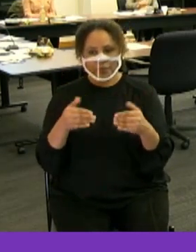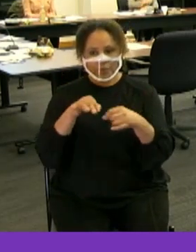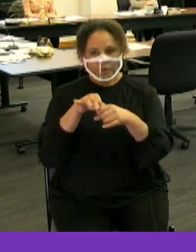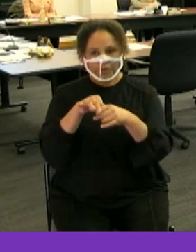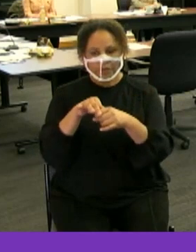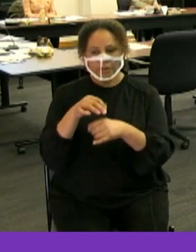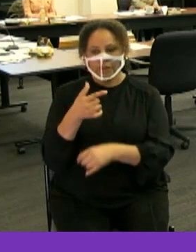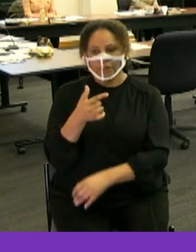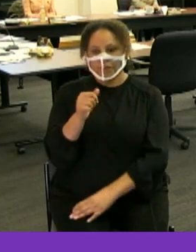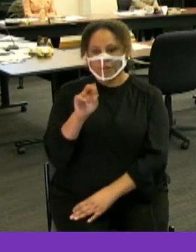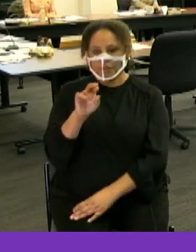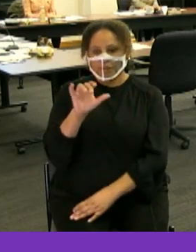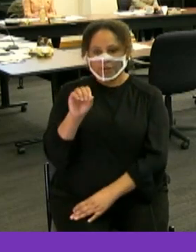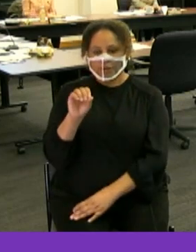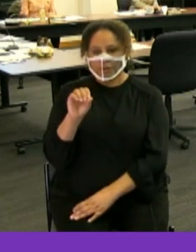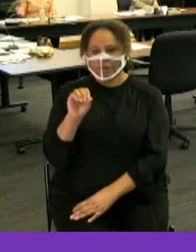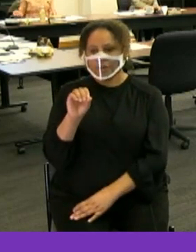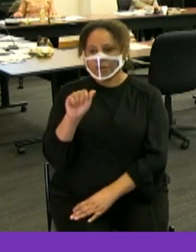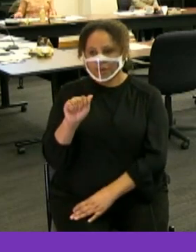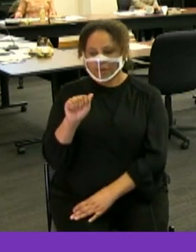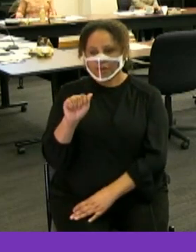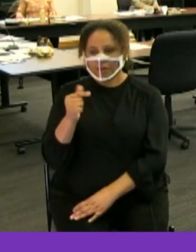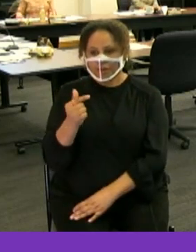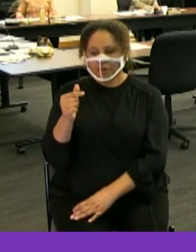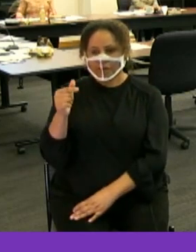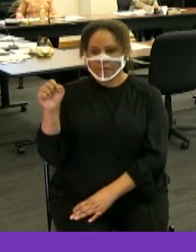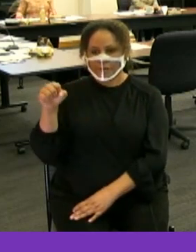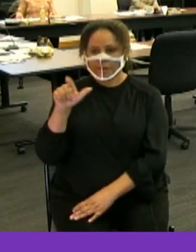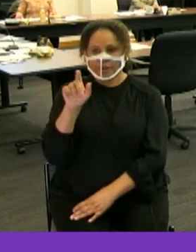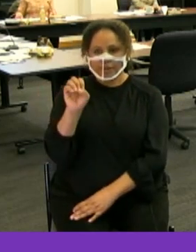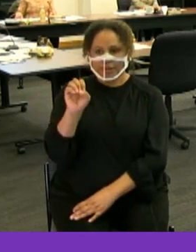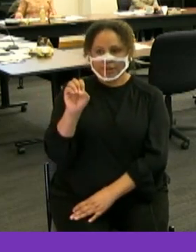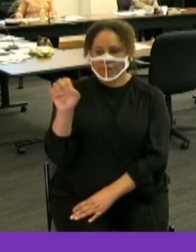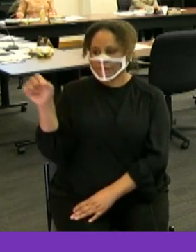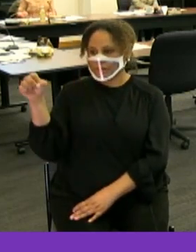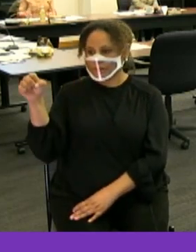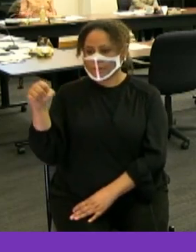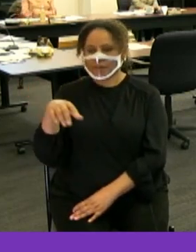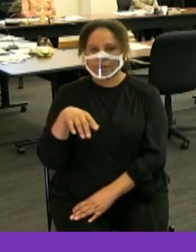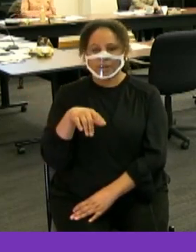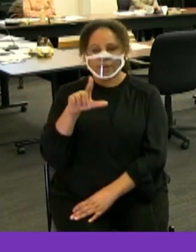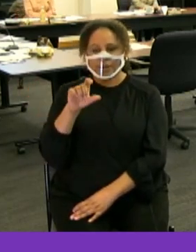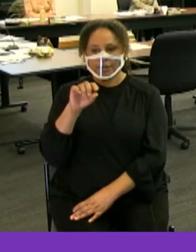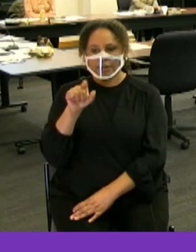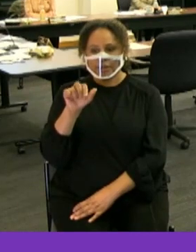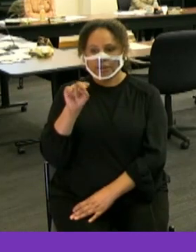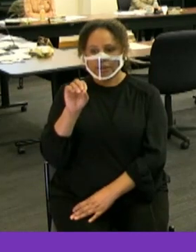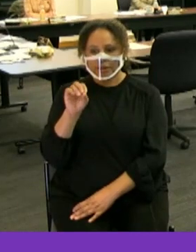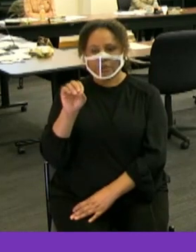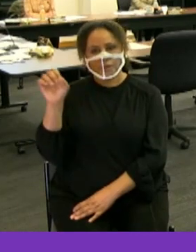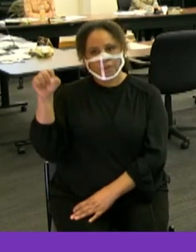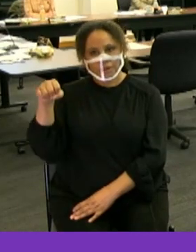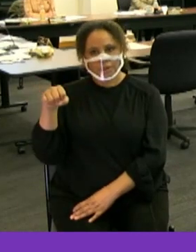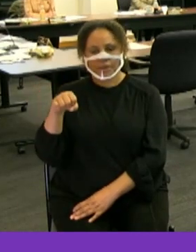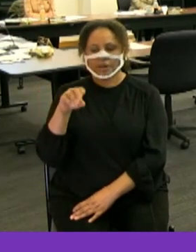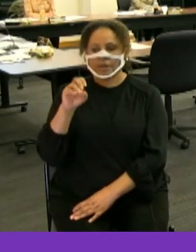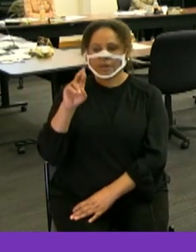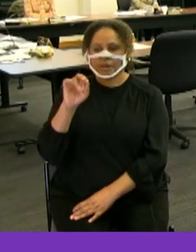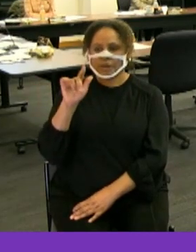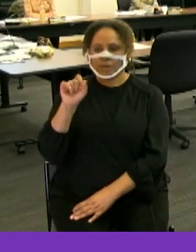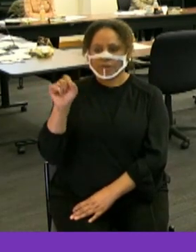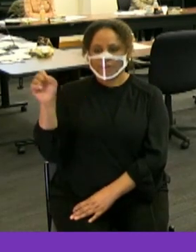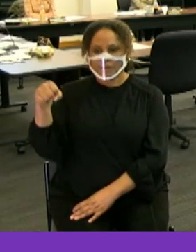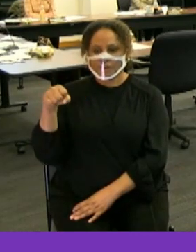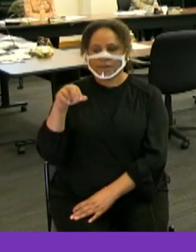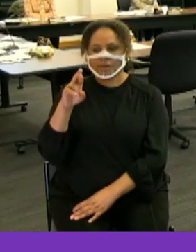that. Garcia Guillen? Yes. Lee? Yes. Lozano? Yes. Morales?